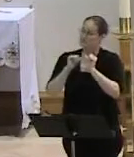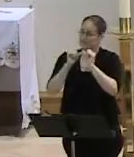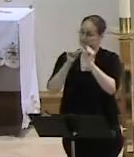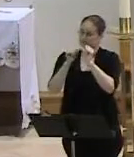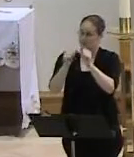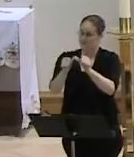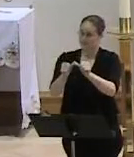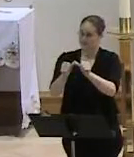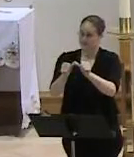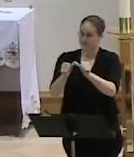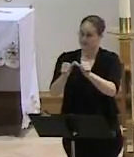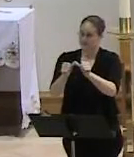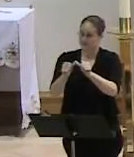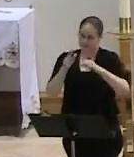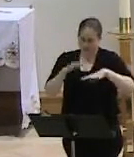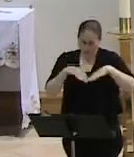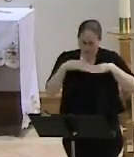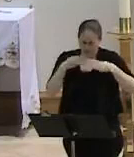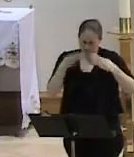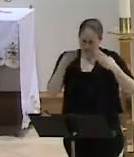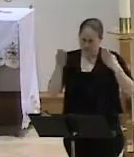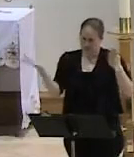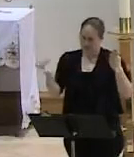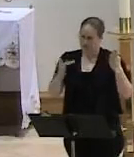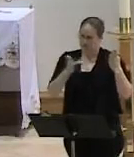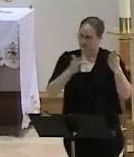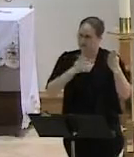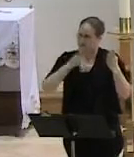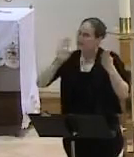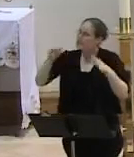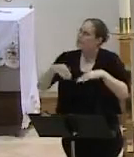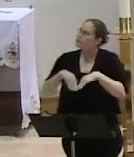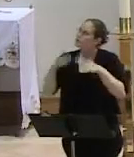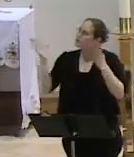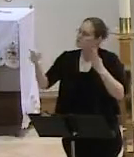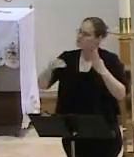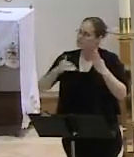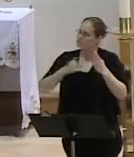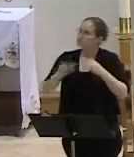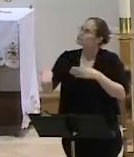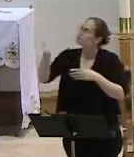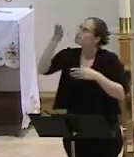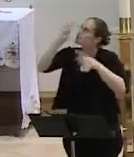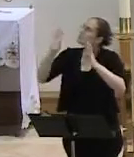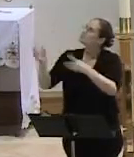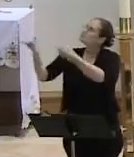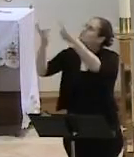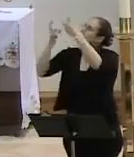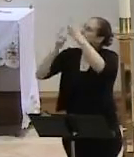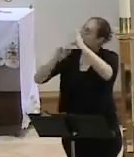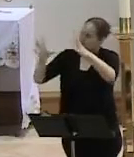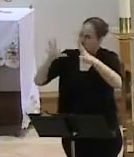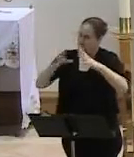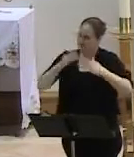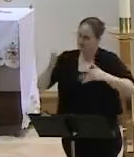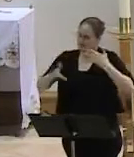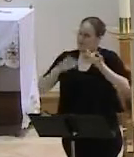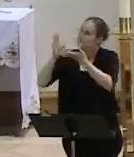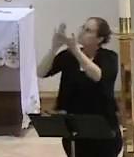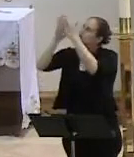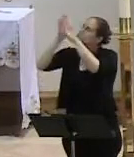life. Open your heart and your soul to God, and He will always bring the deepest joy, the deepest